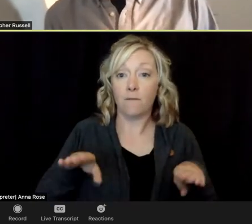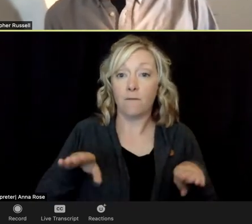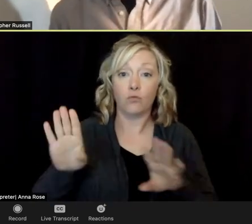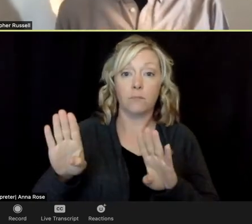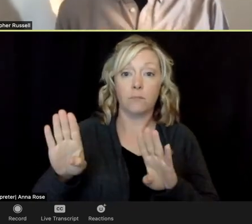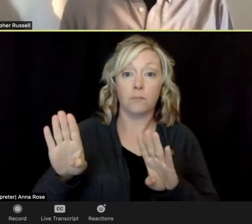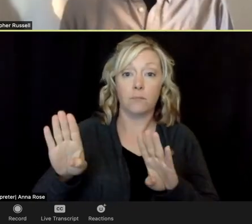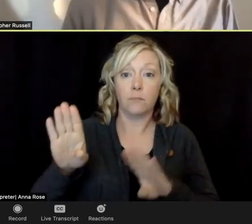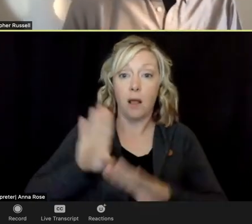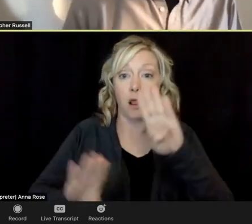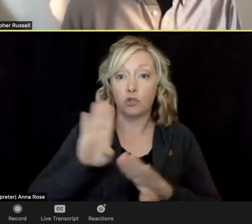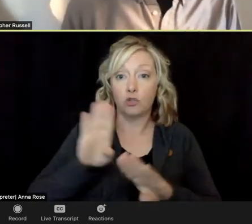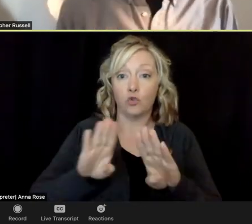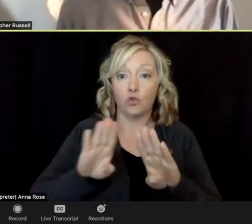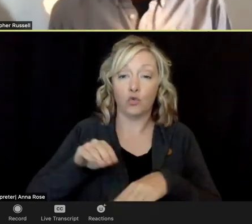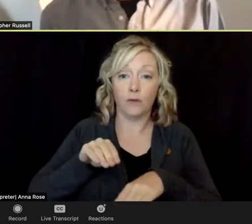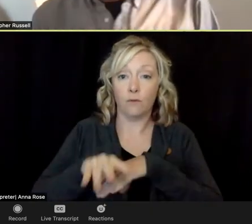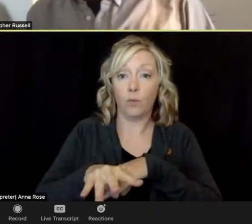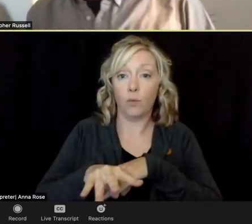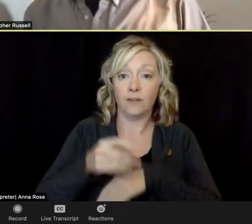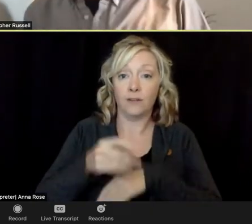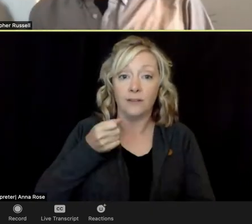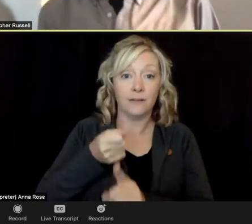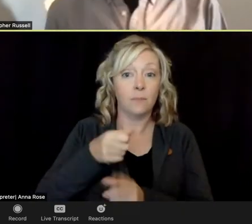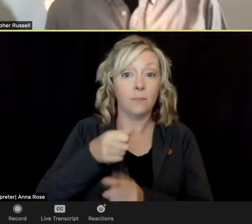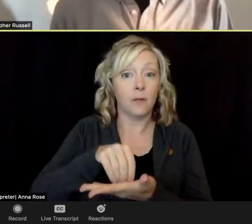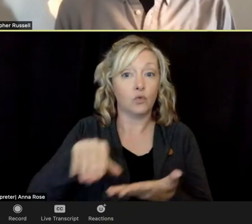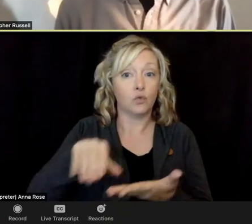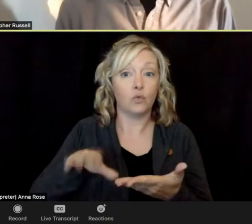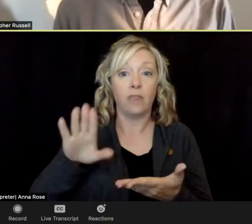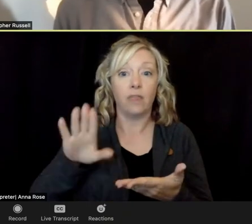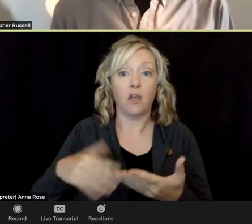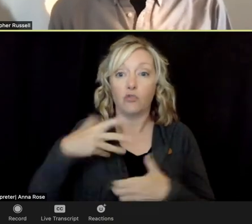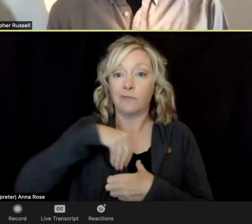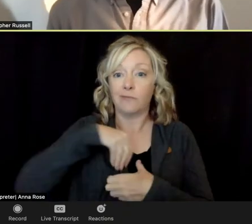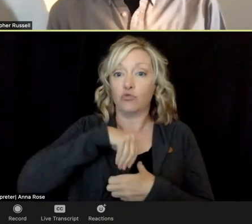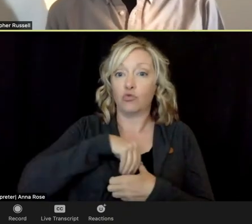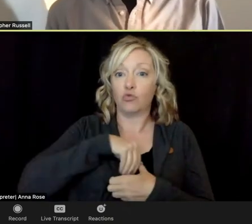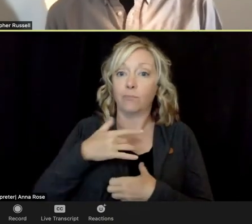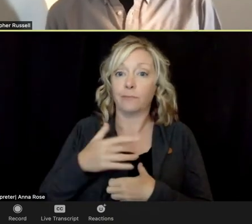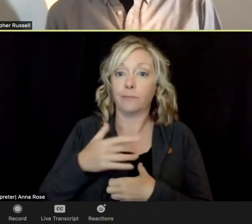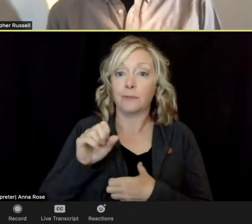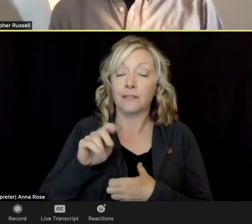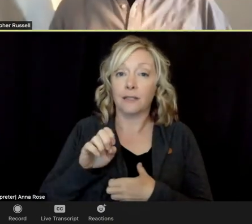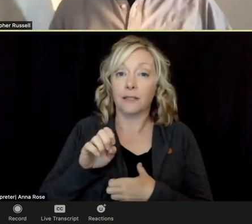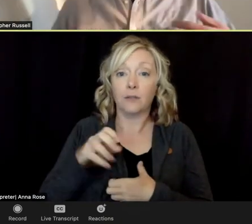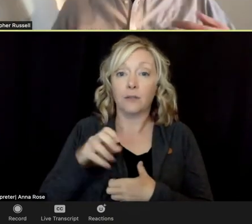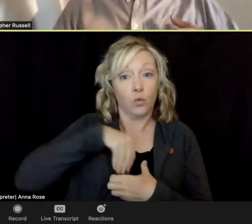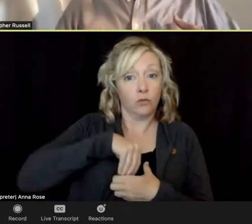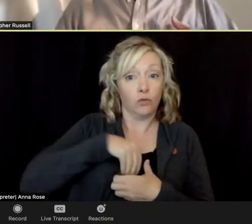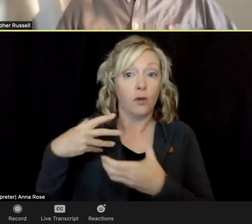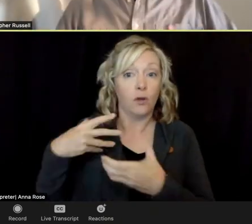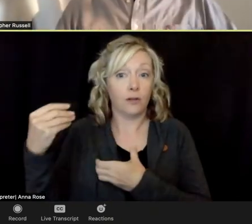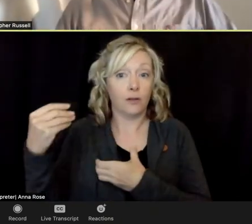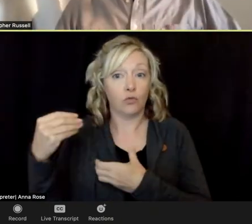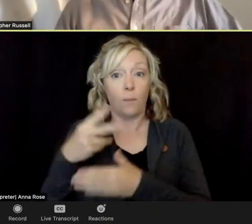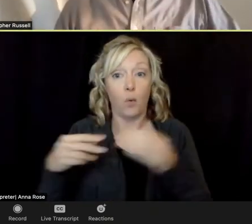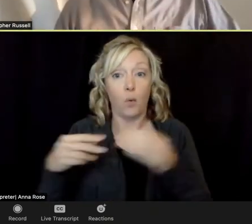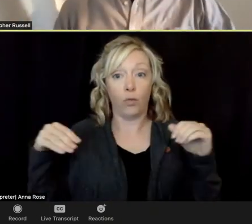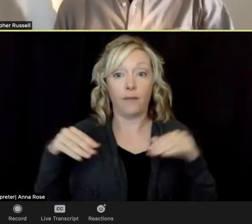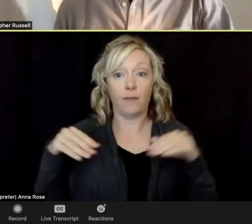environmental influences on that child's state, the internal factors and the external factors, including the